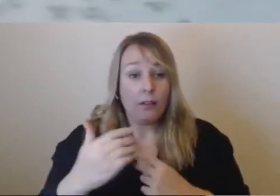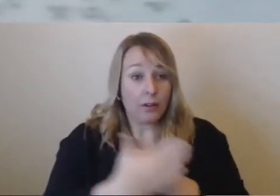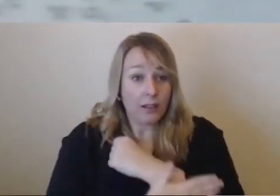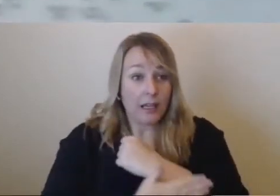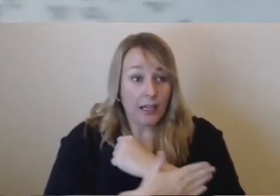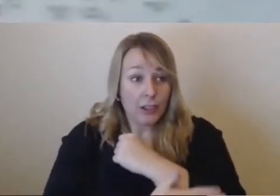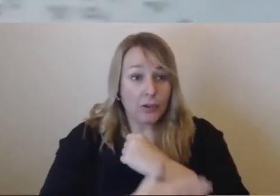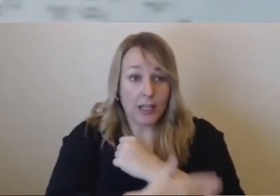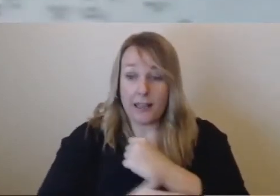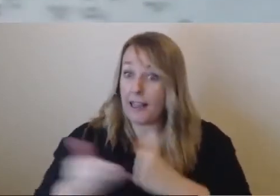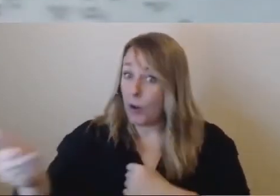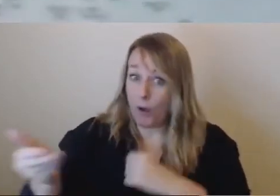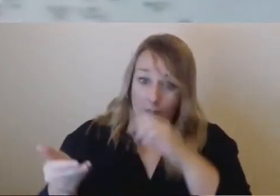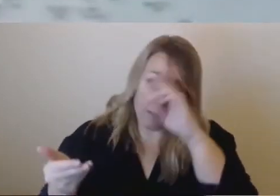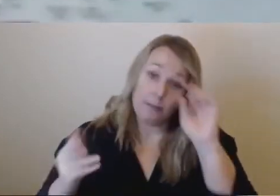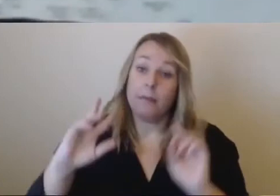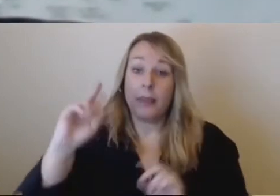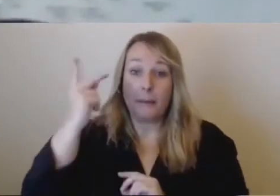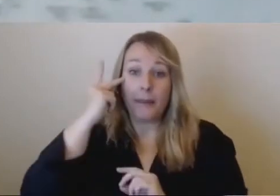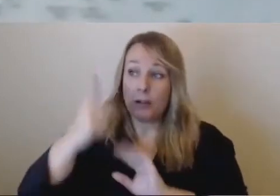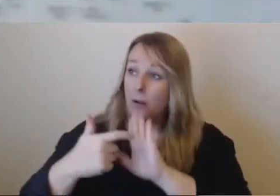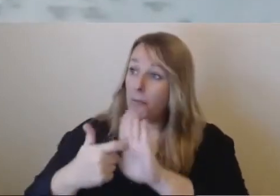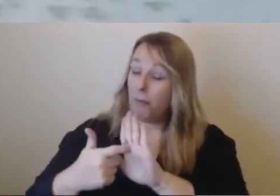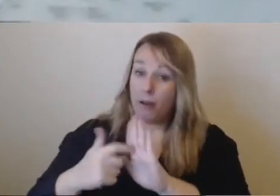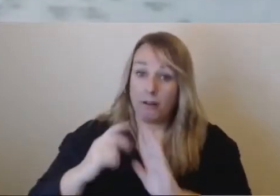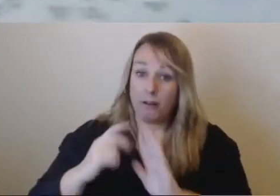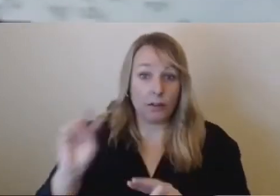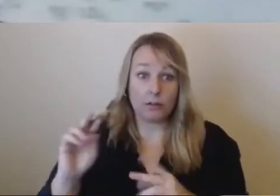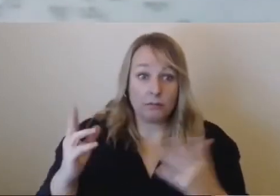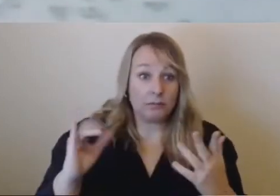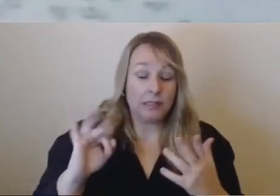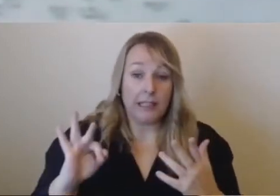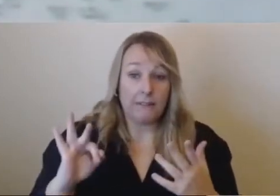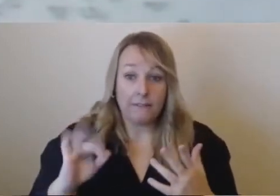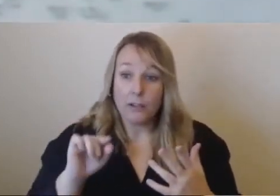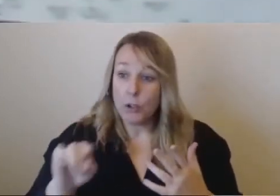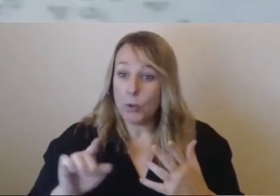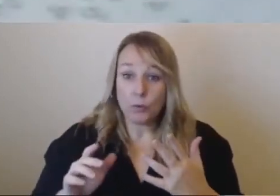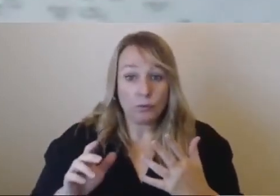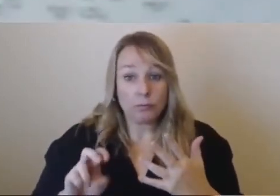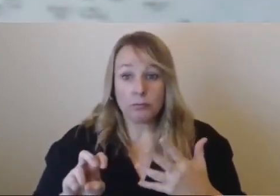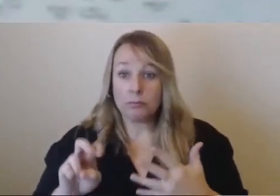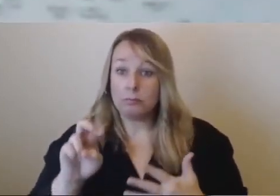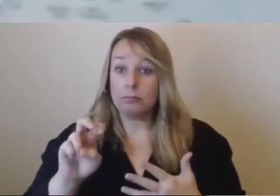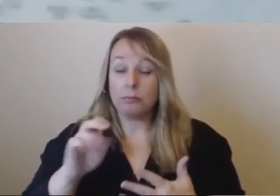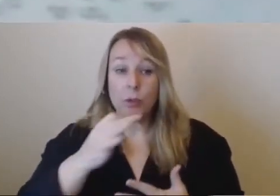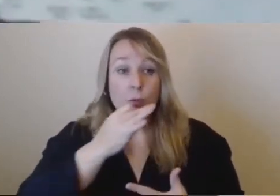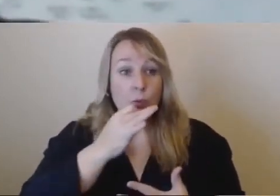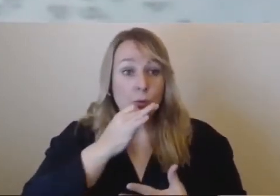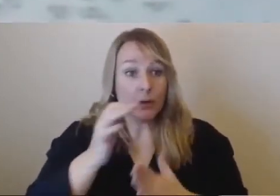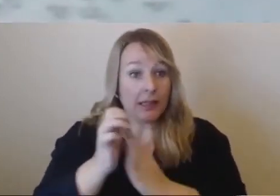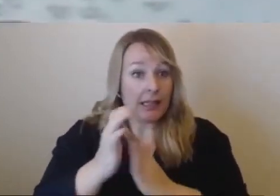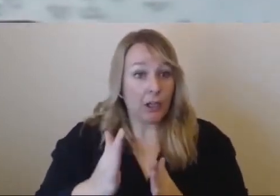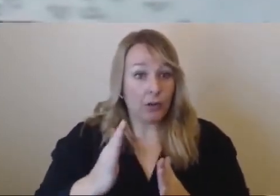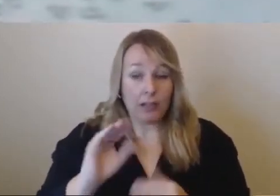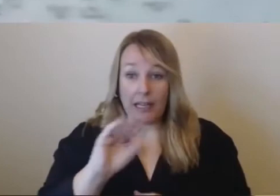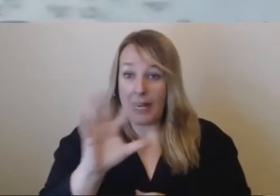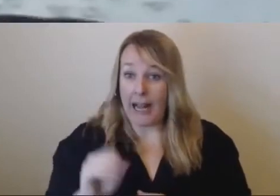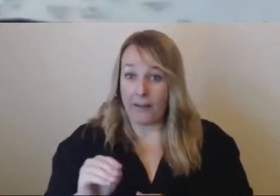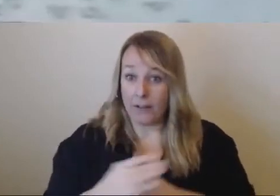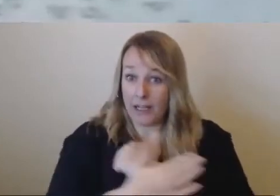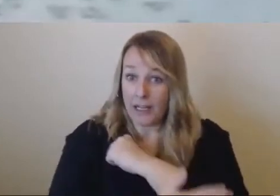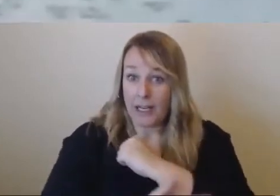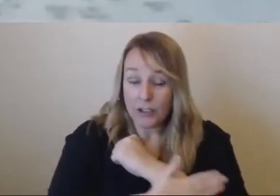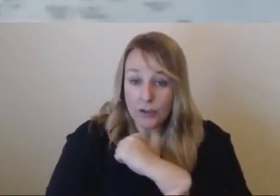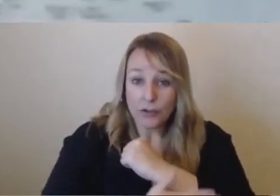actually welcome even the political model. They are, if you're an up-and-coming leader in an African country, the message now, especially